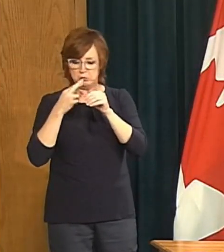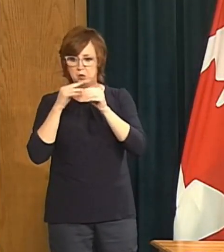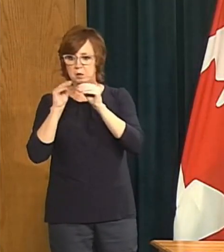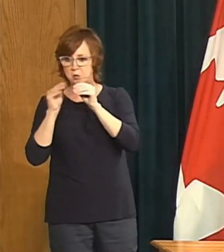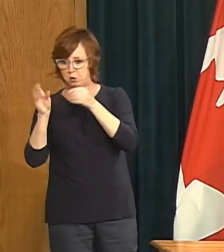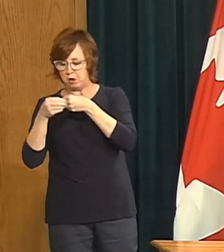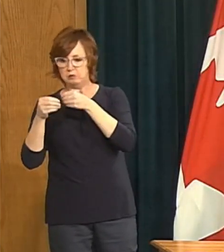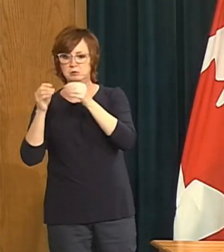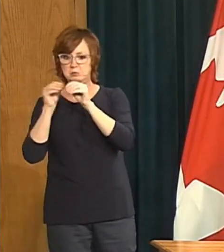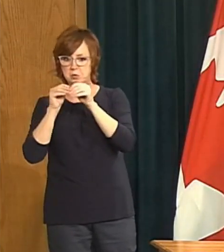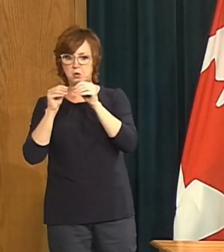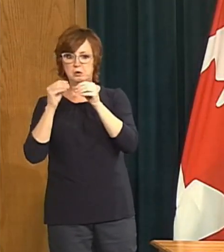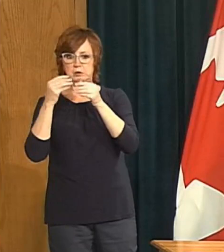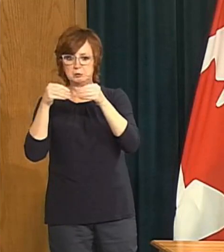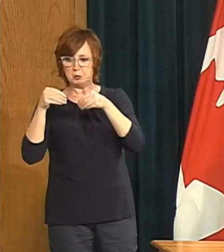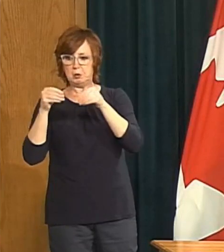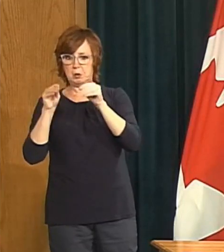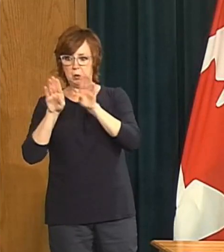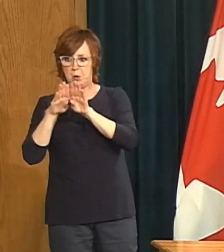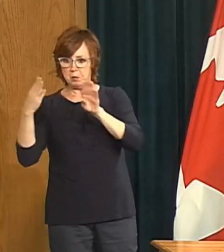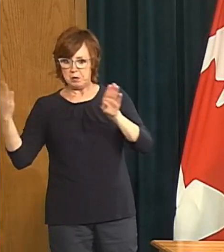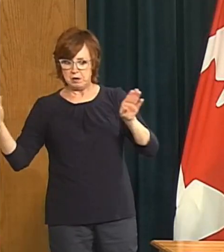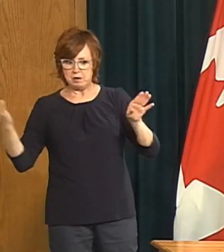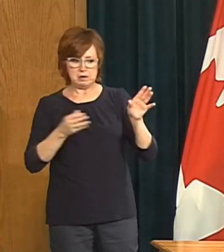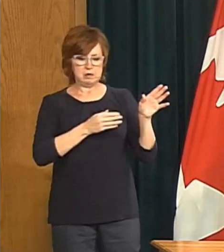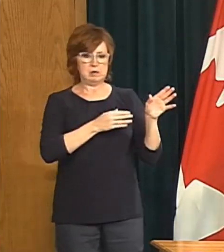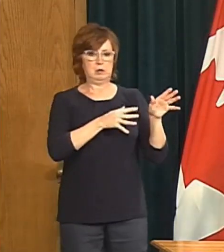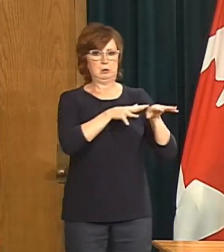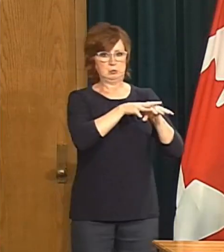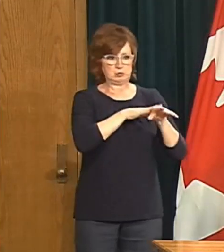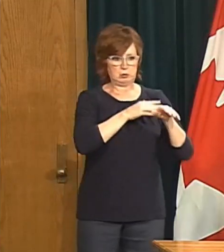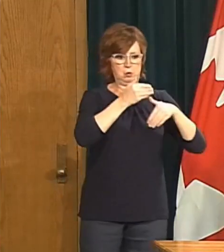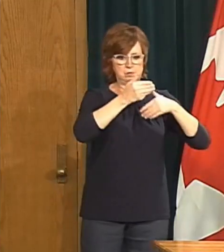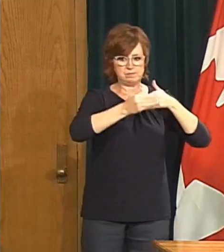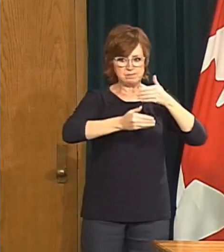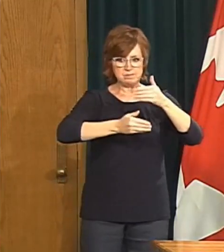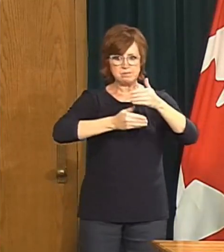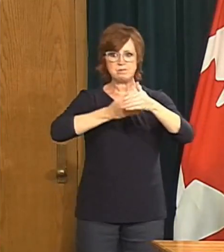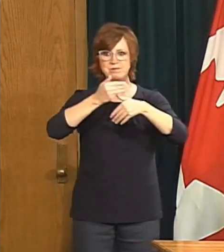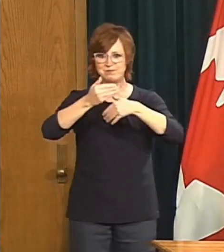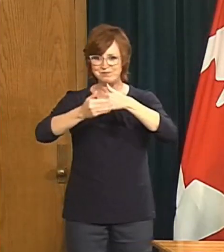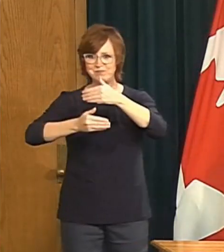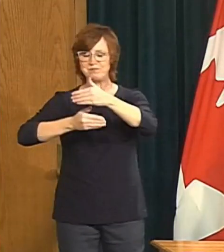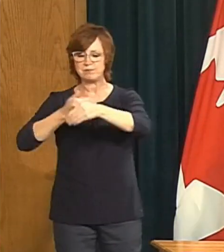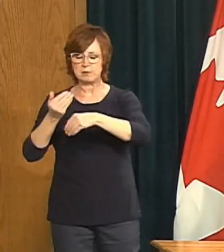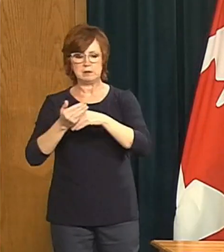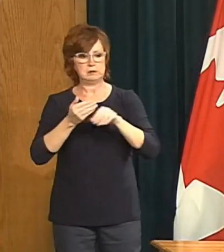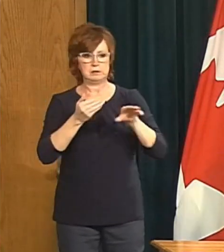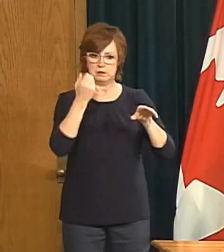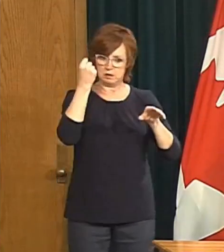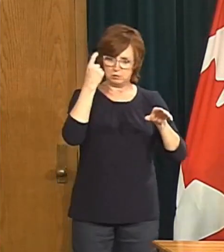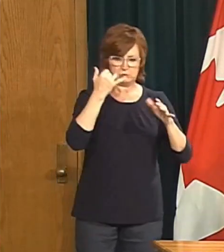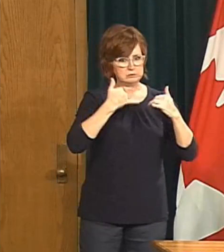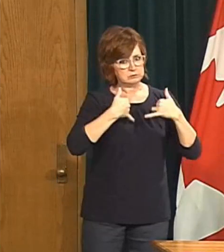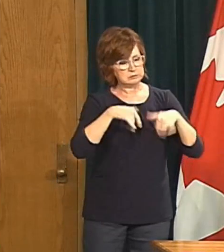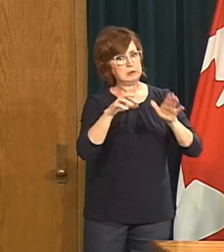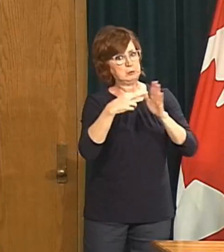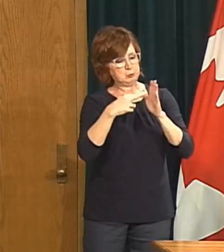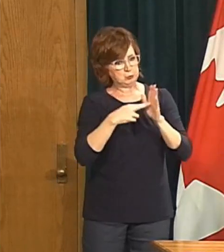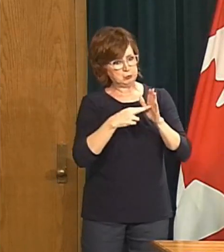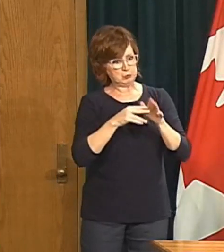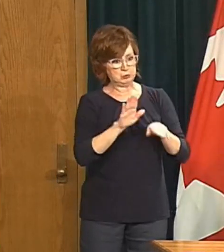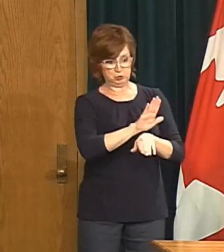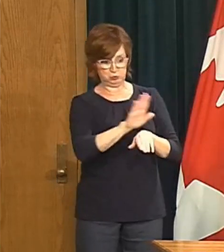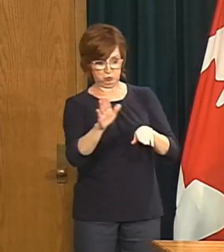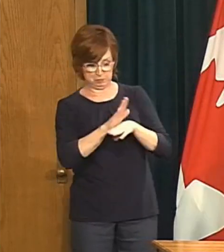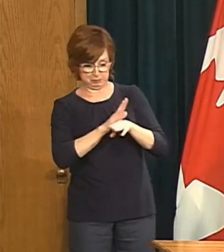gradually. And businesses will be expected to maintain good physical distancing and good cleaning practices